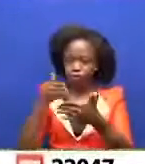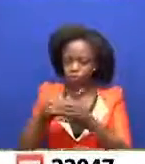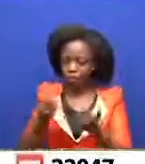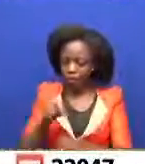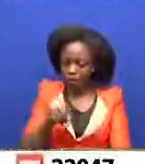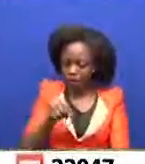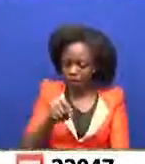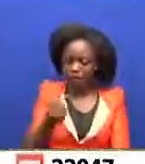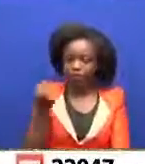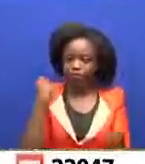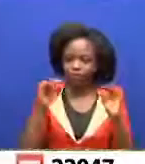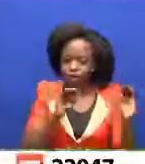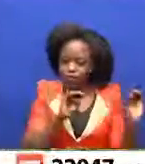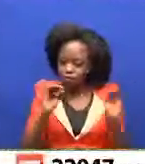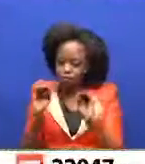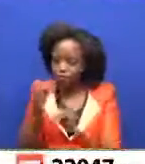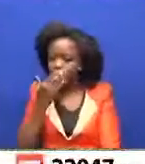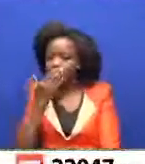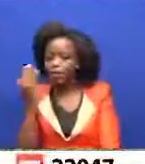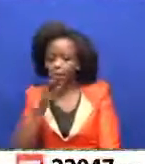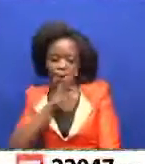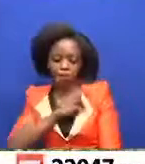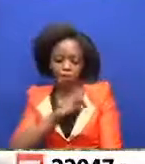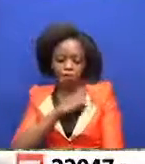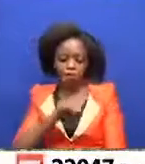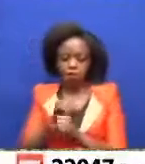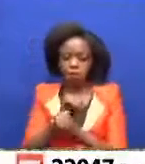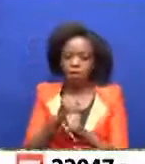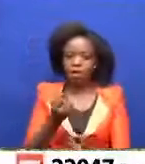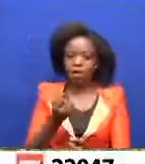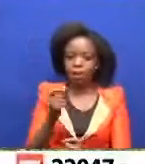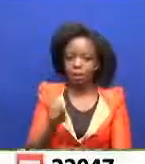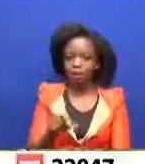to venture into better profit-making crops.